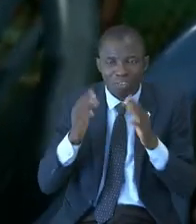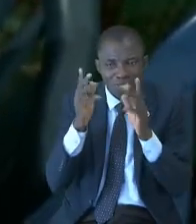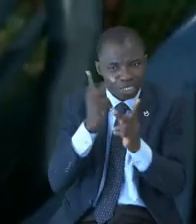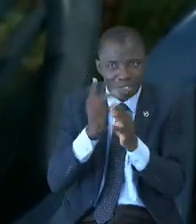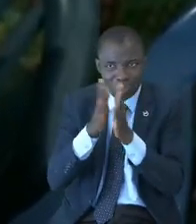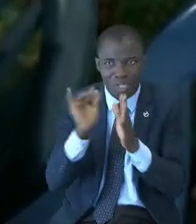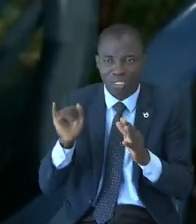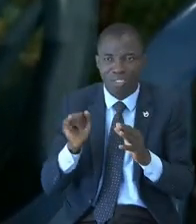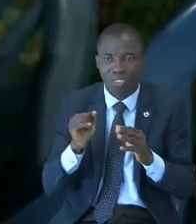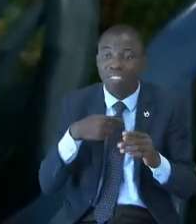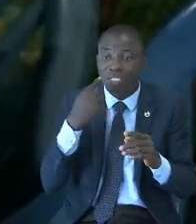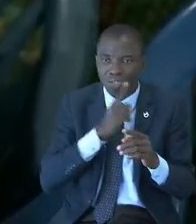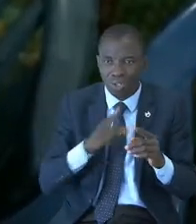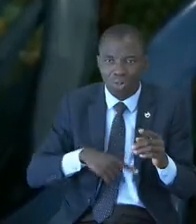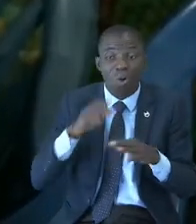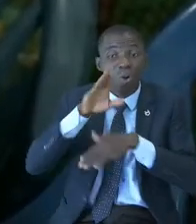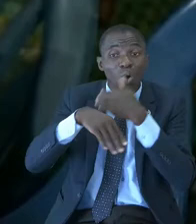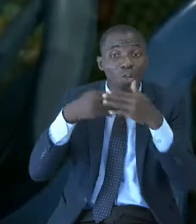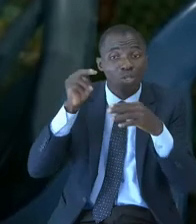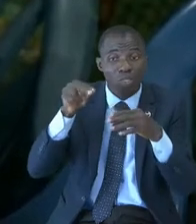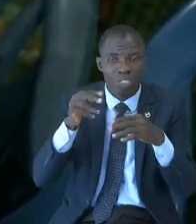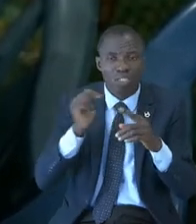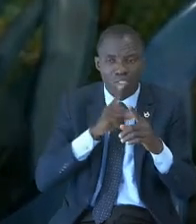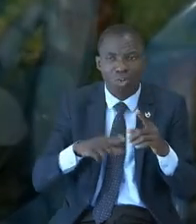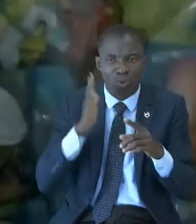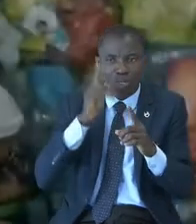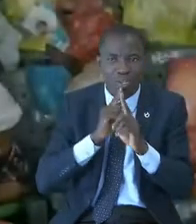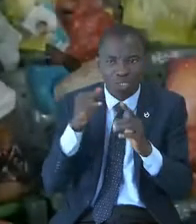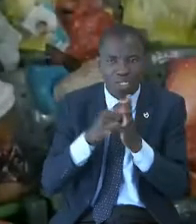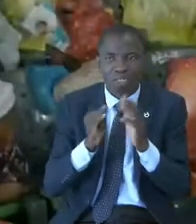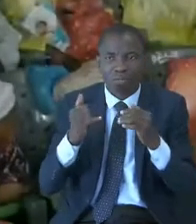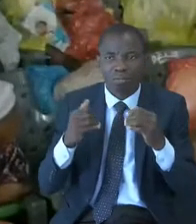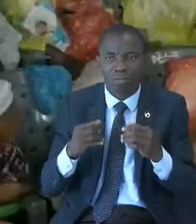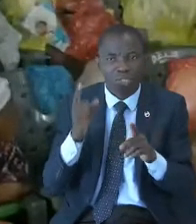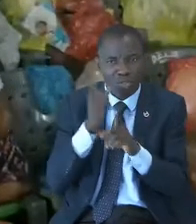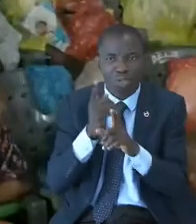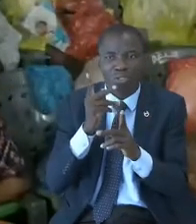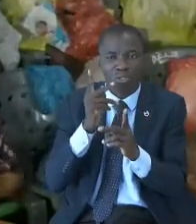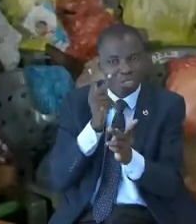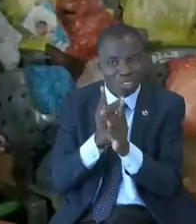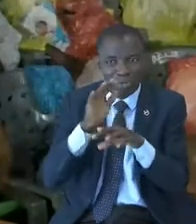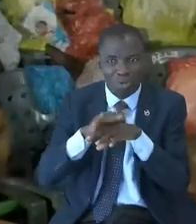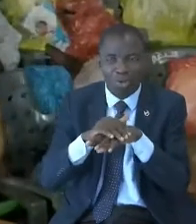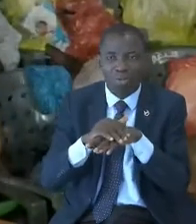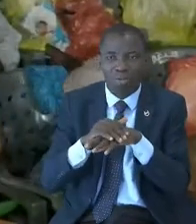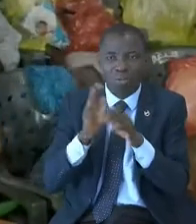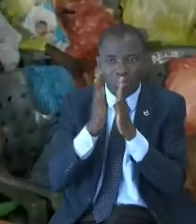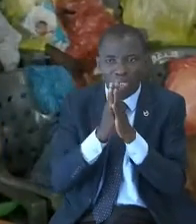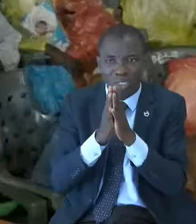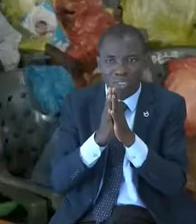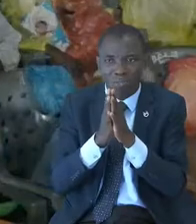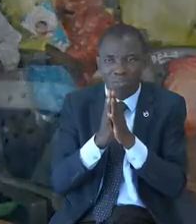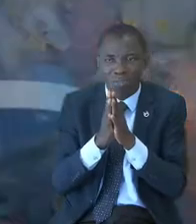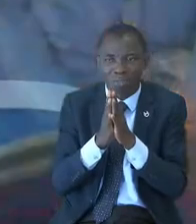in your life. His promises of healing and deliverance will surely come to pass tonight. And I'm assuring